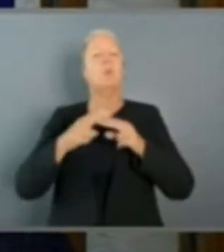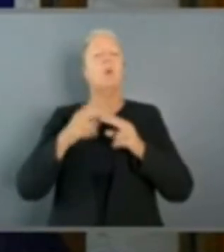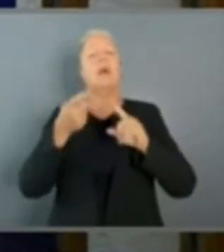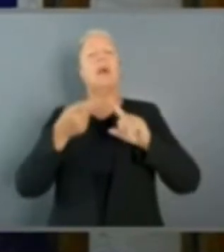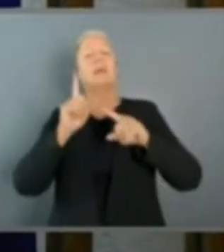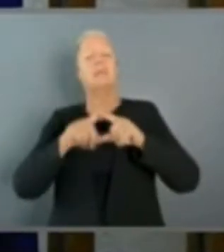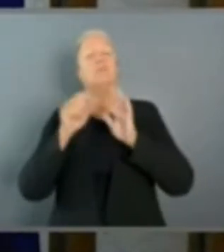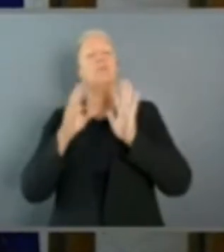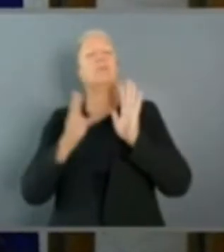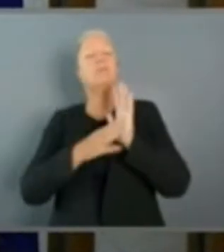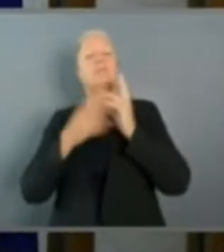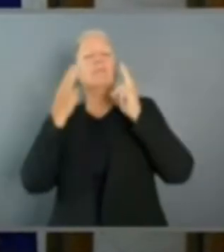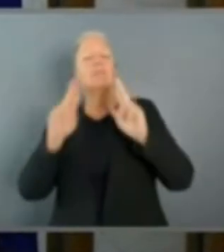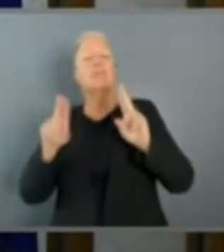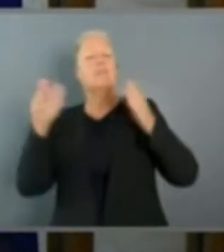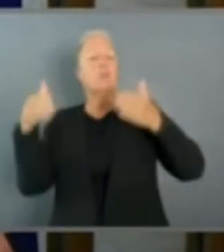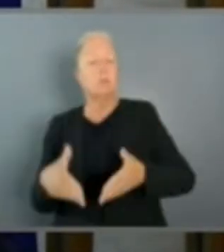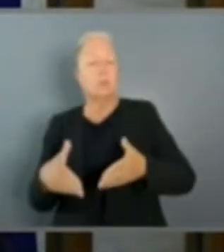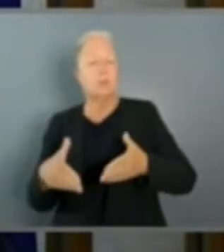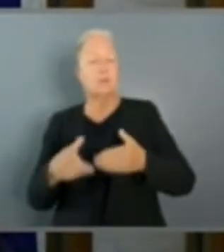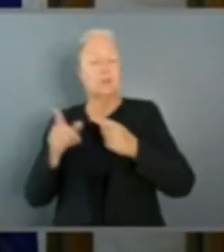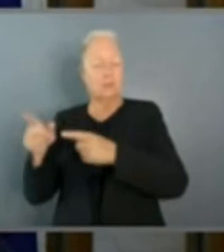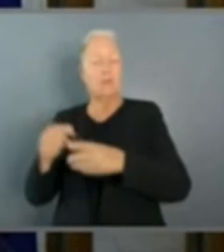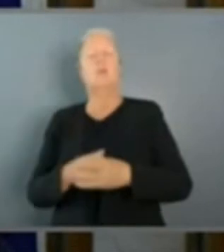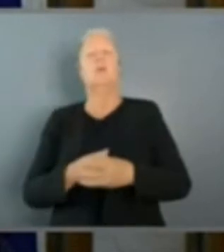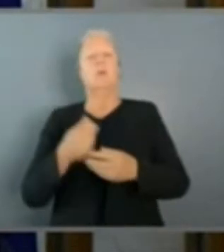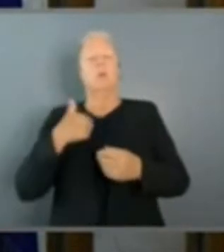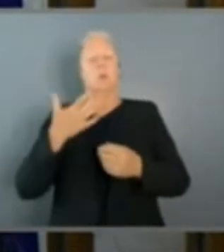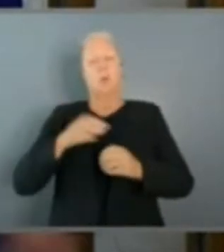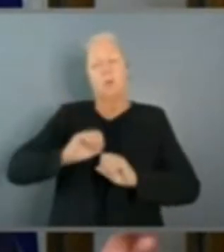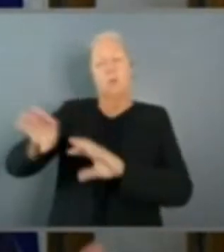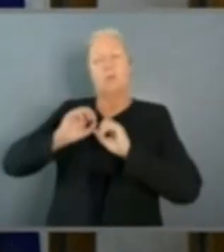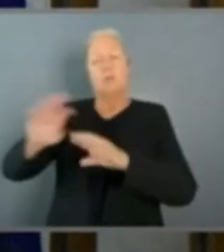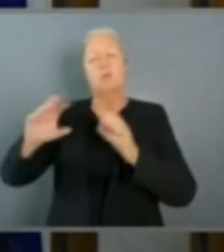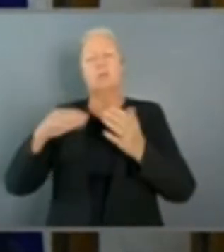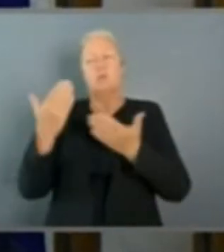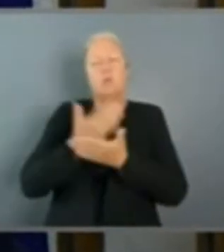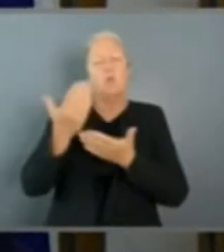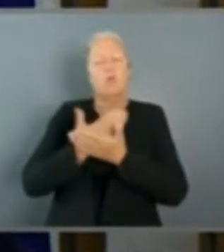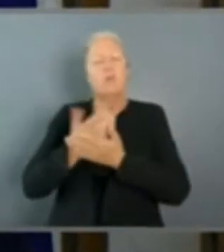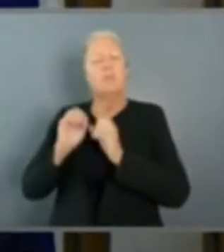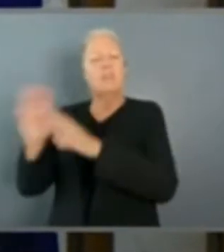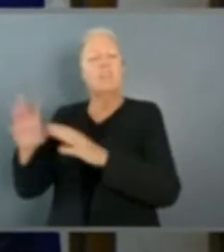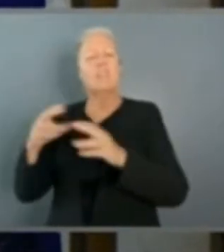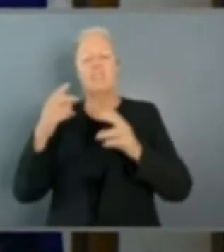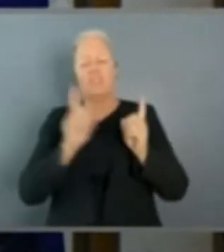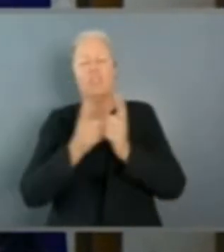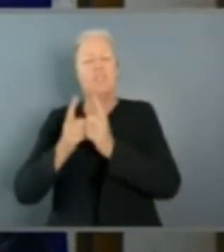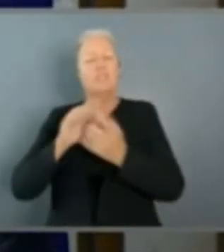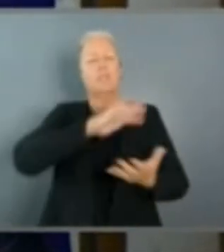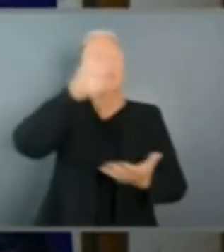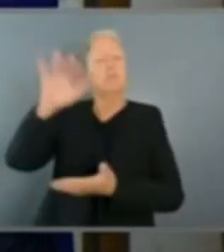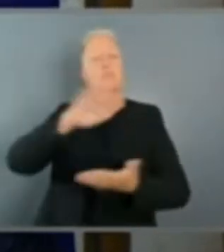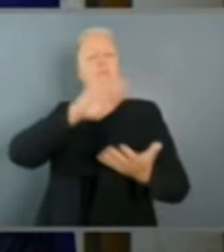the WHO on expanding warehouse capacity so that we have storage facilities for that PPE and we can streamline its distribution. We are